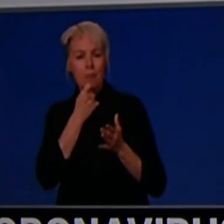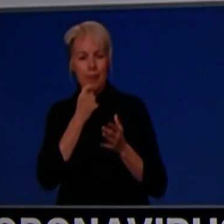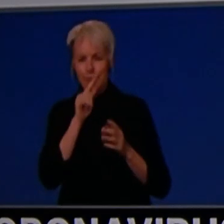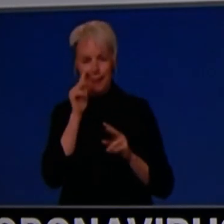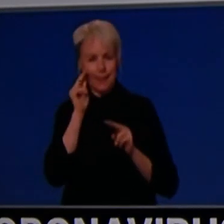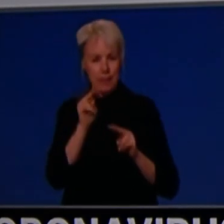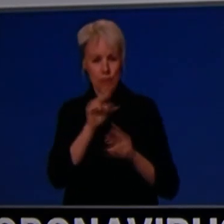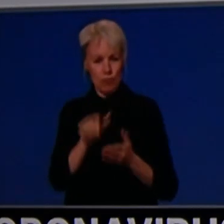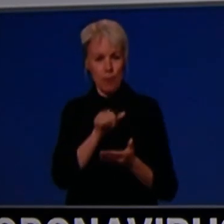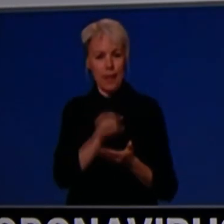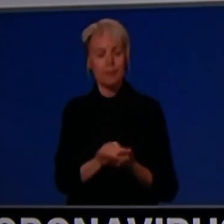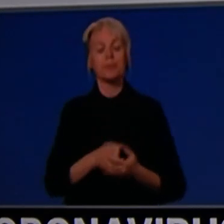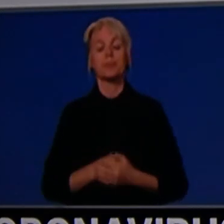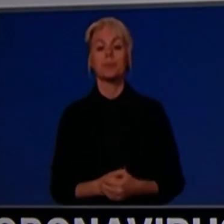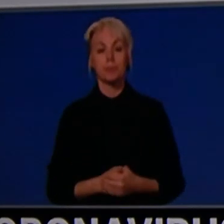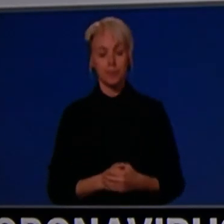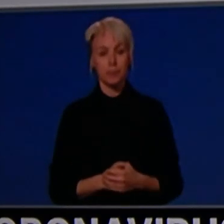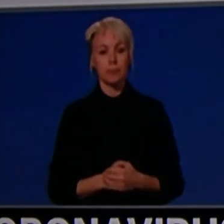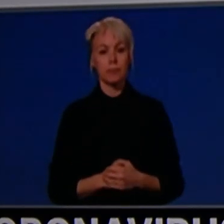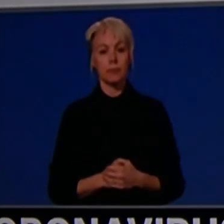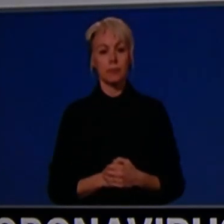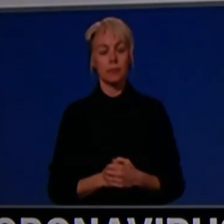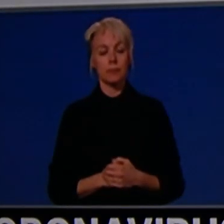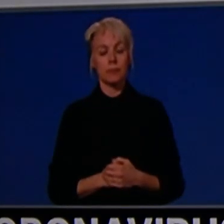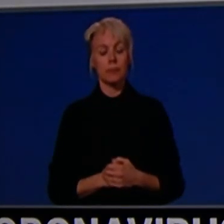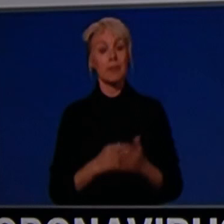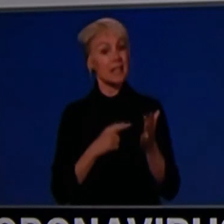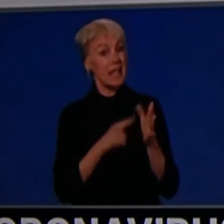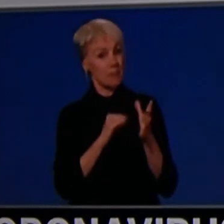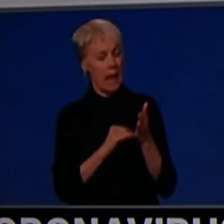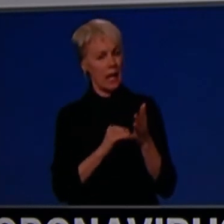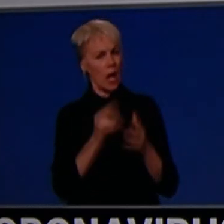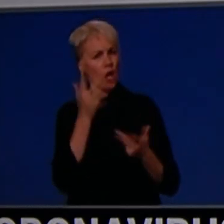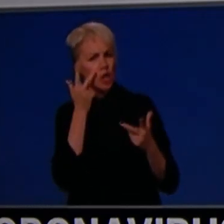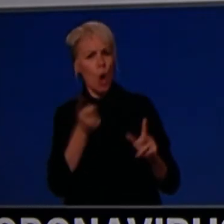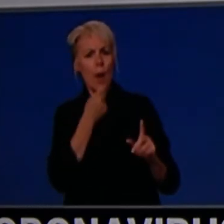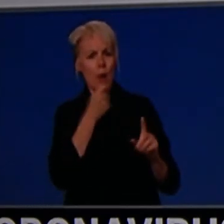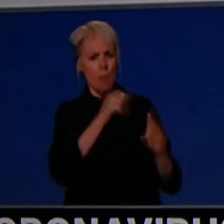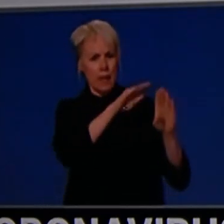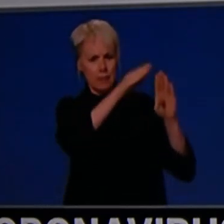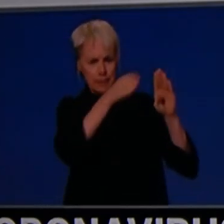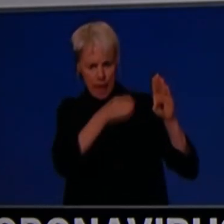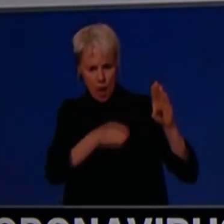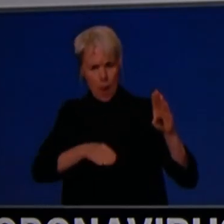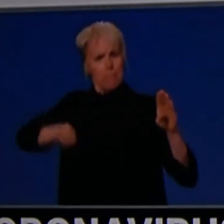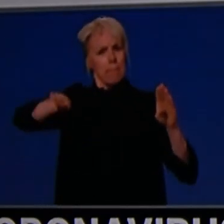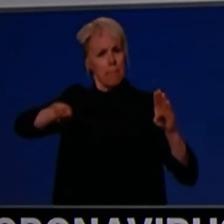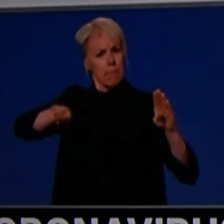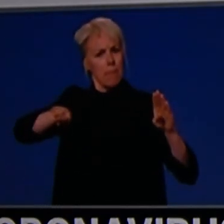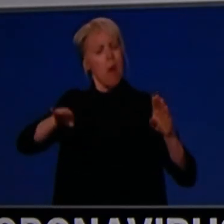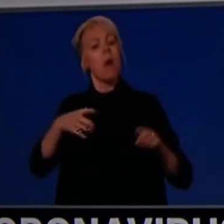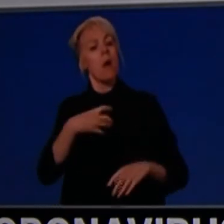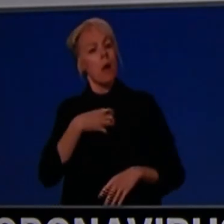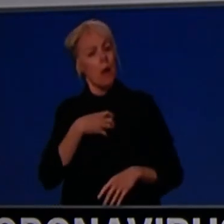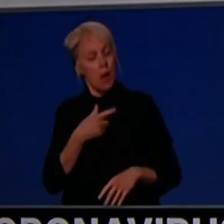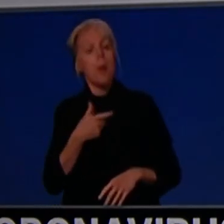see Tasmania down the bottom there is showing a little kick up. And we expect to see that because of